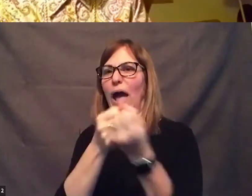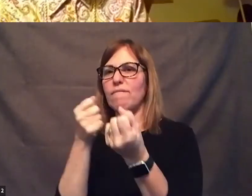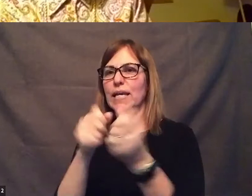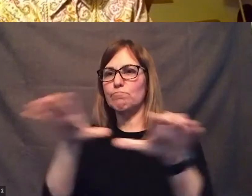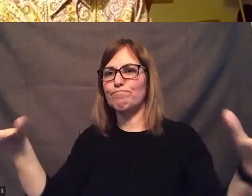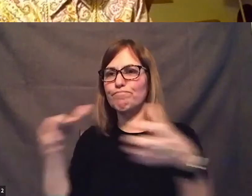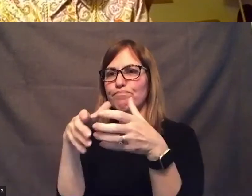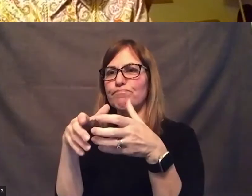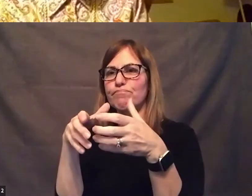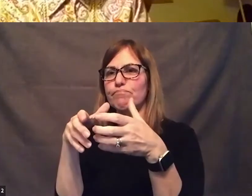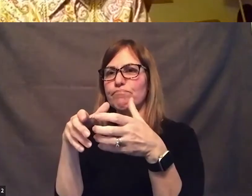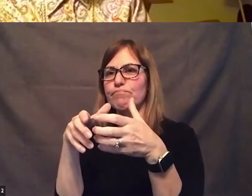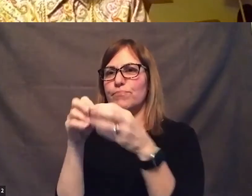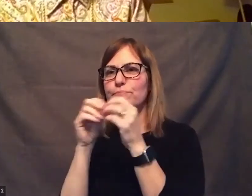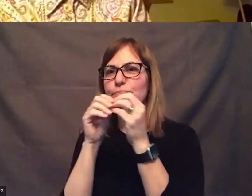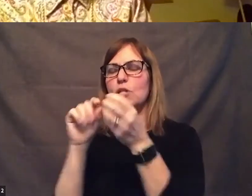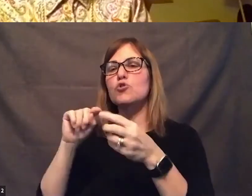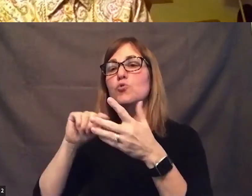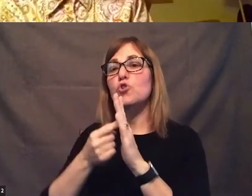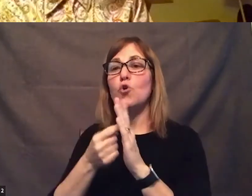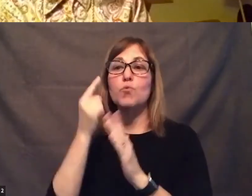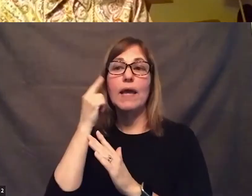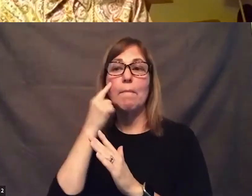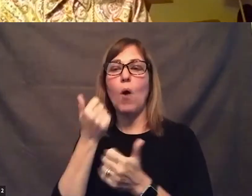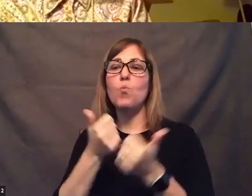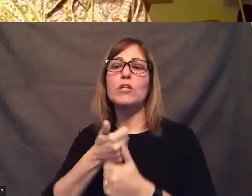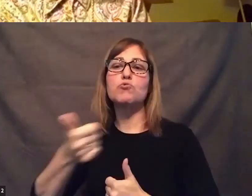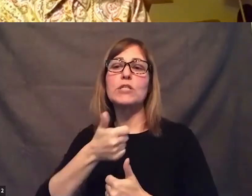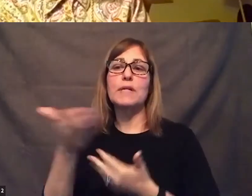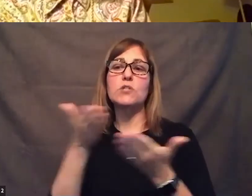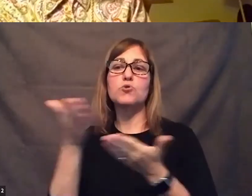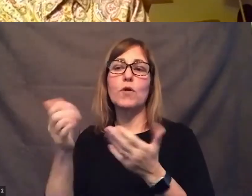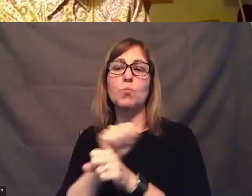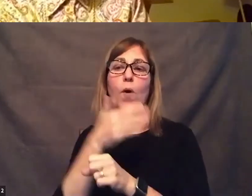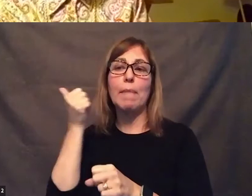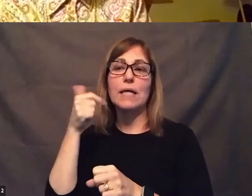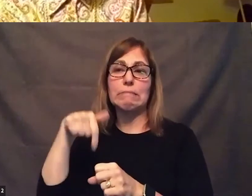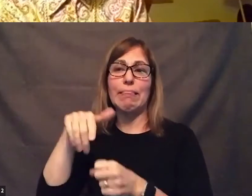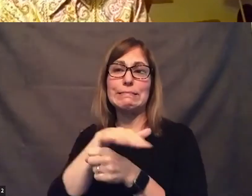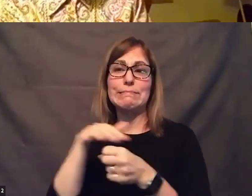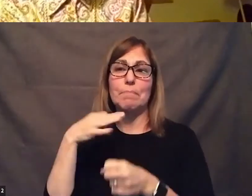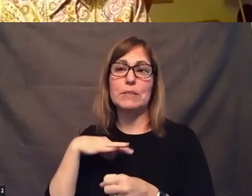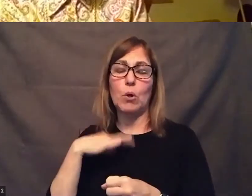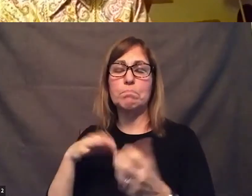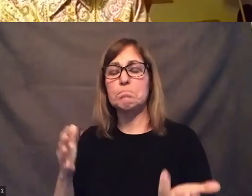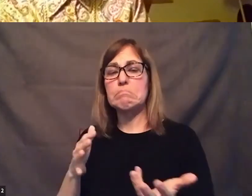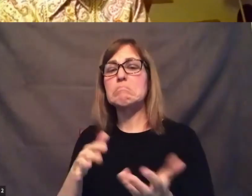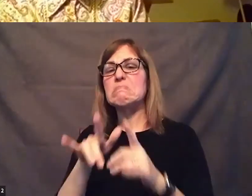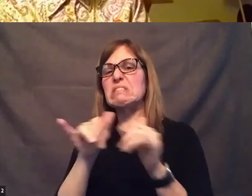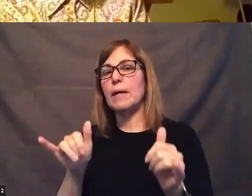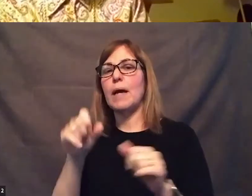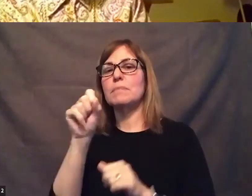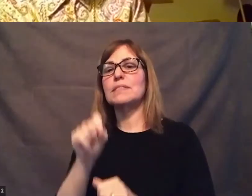about what kind of transportation service would work the best in Pittsburgh. At the same time, the Southwestern